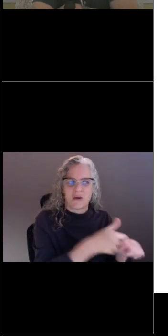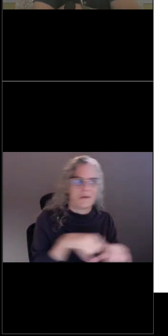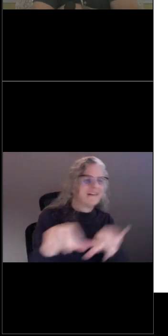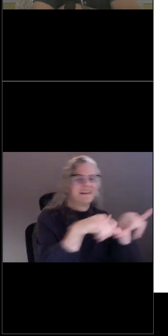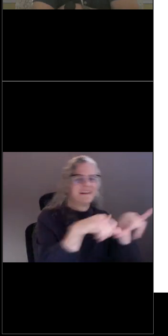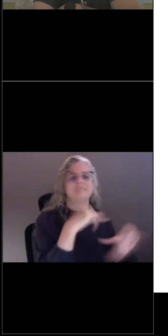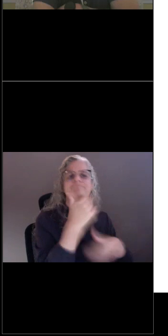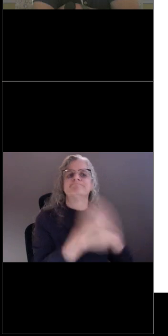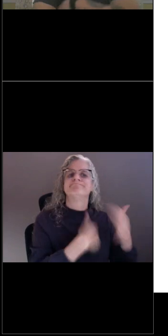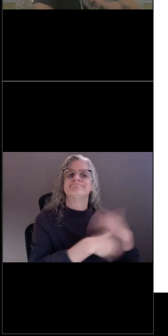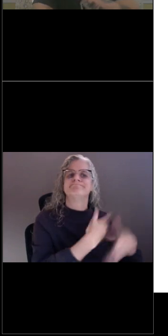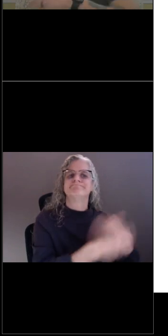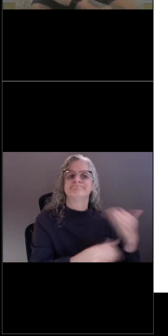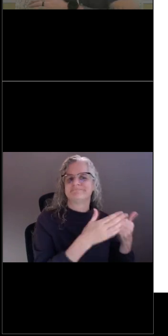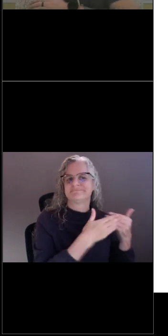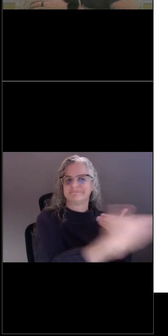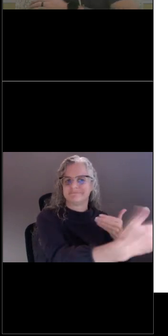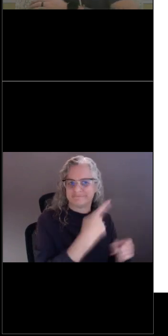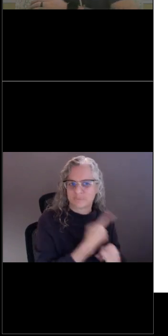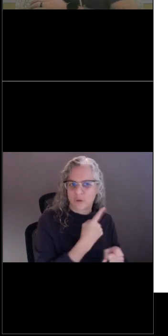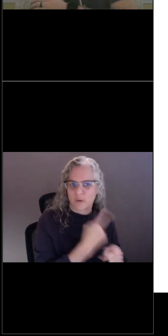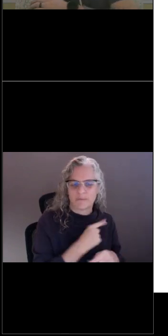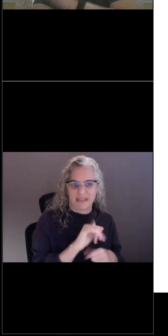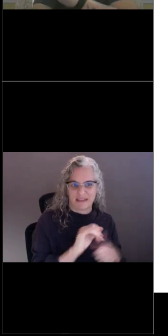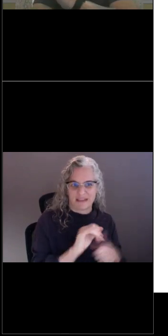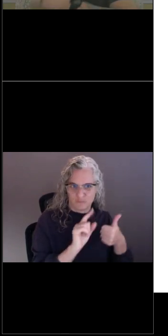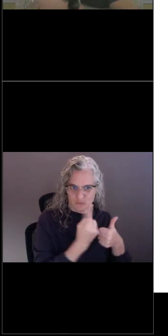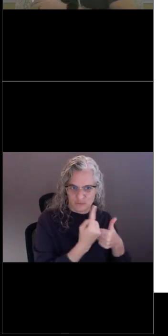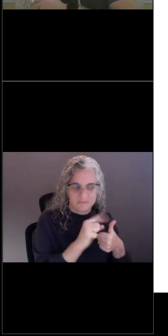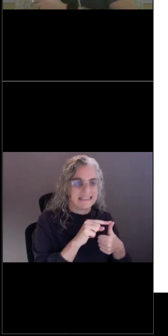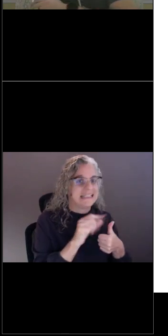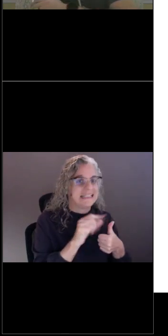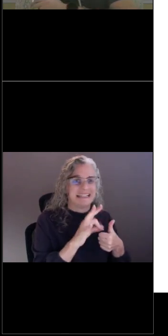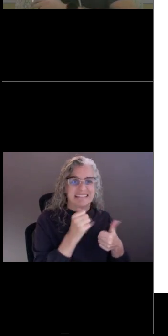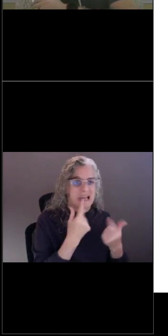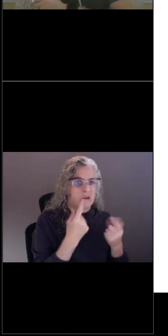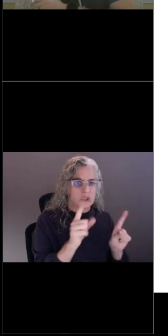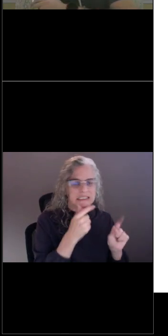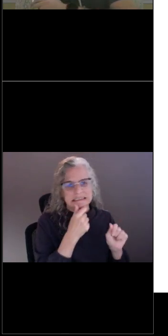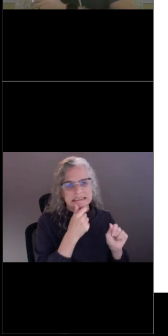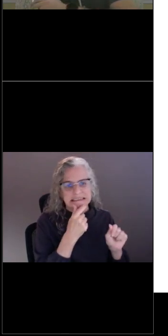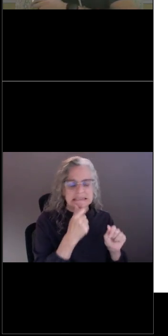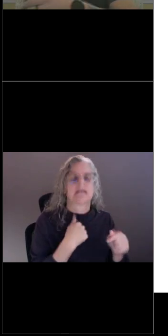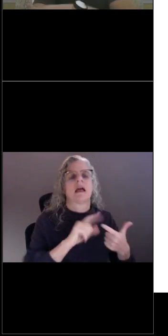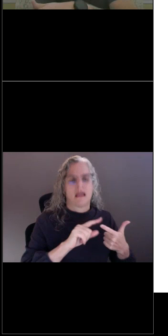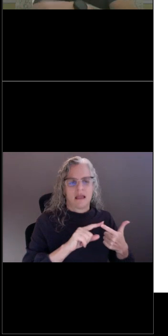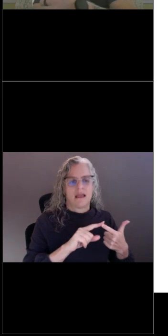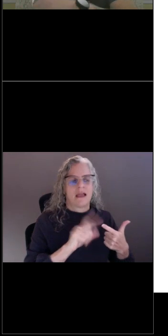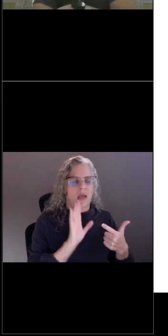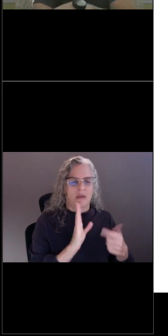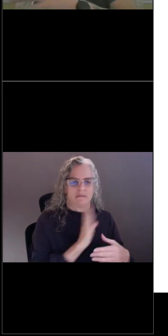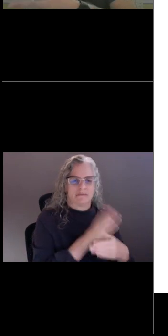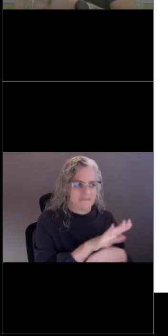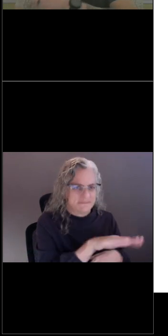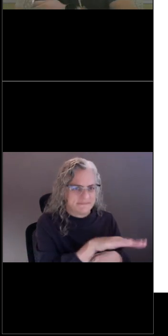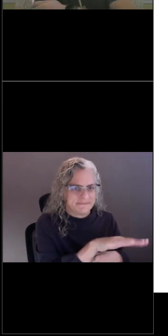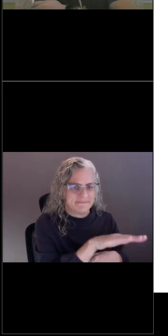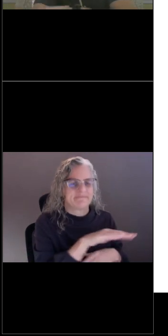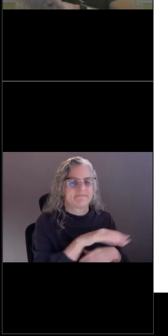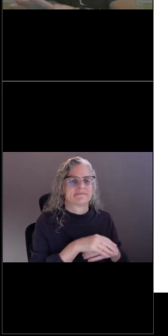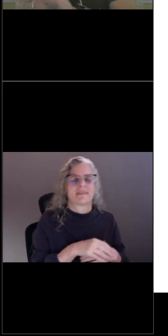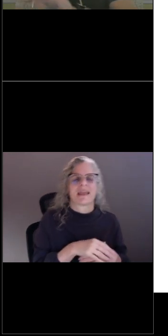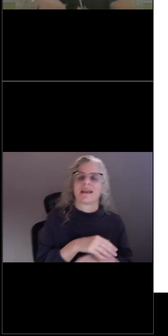way using the correct pronouns. If they don't pick up on that, I'll actually interrupt. So if they say, oh, she